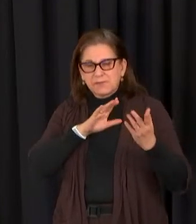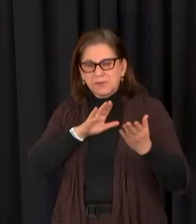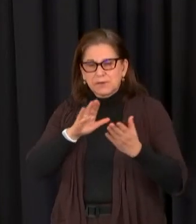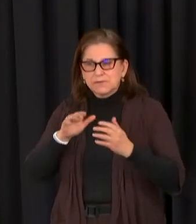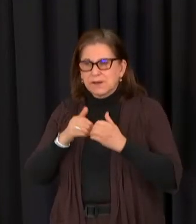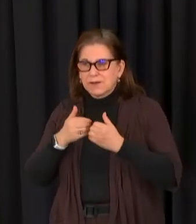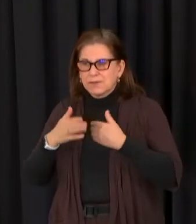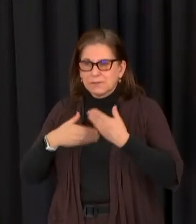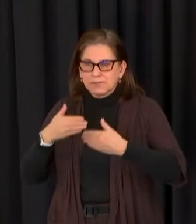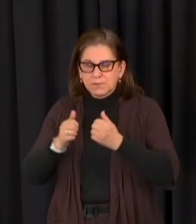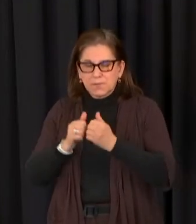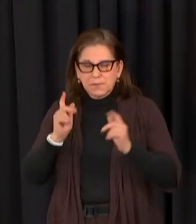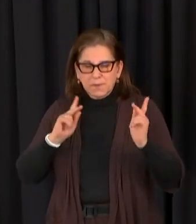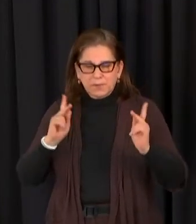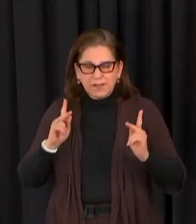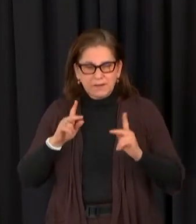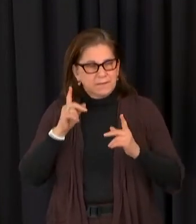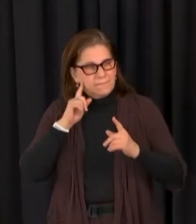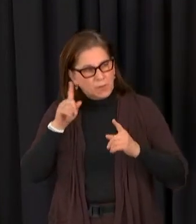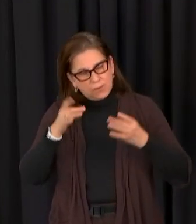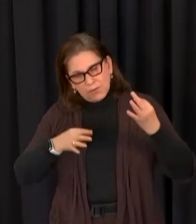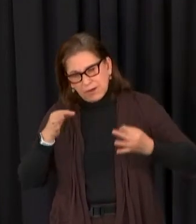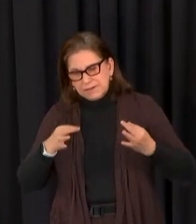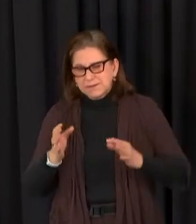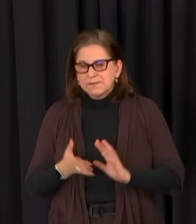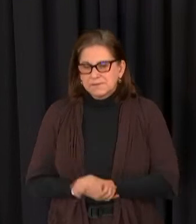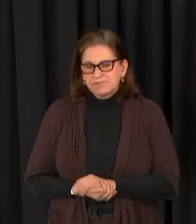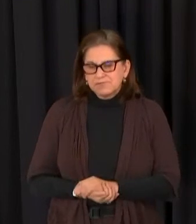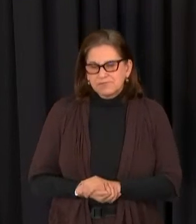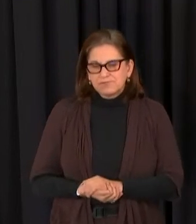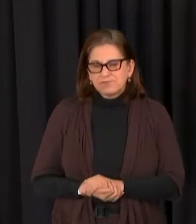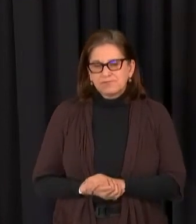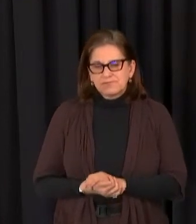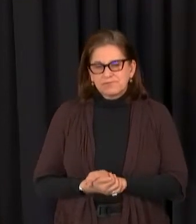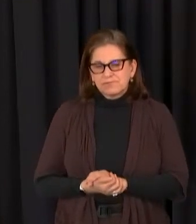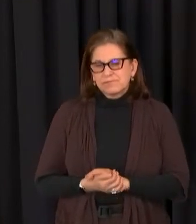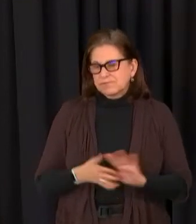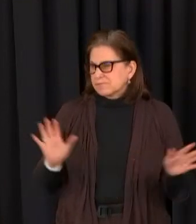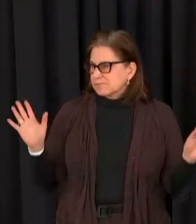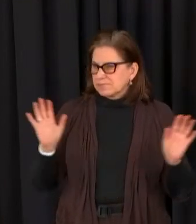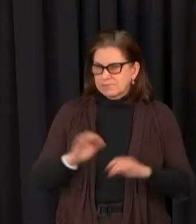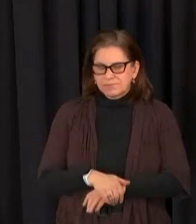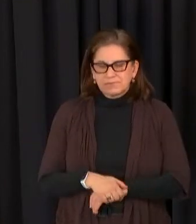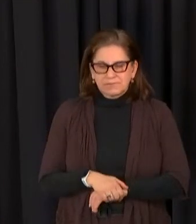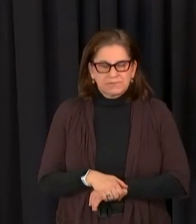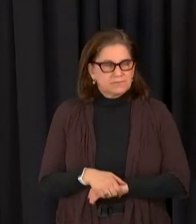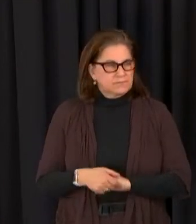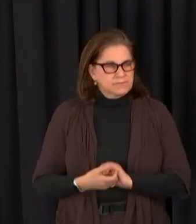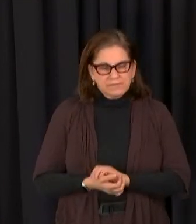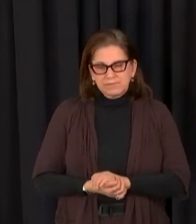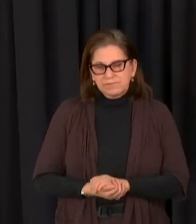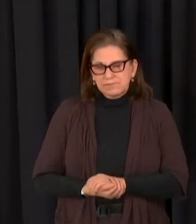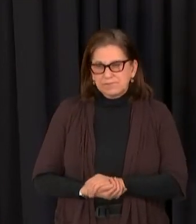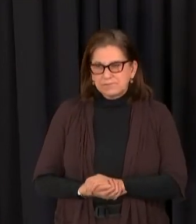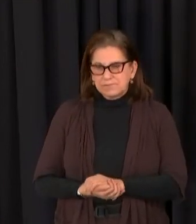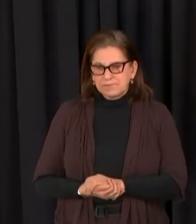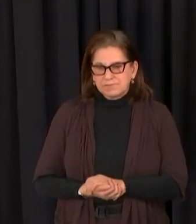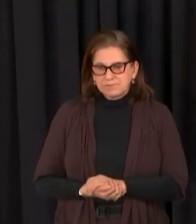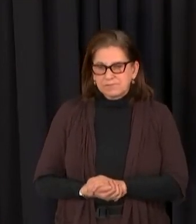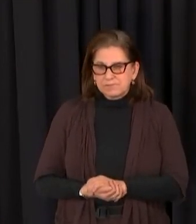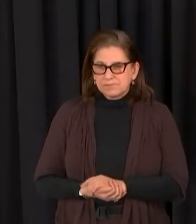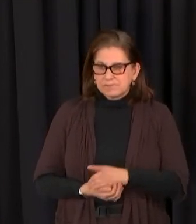the courts. And so I would expect that they would examine them closely. Yes.